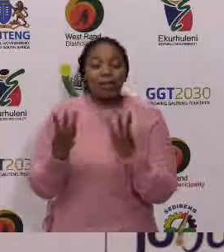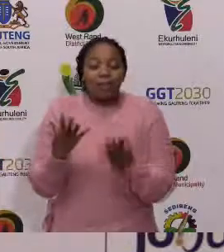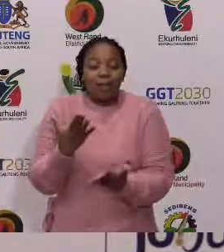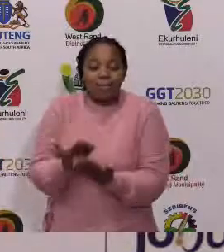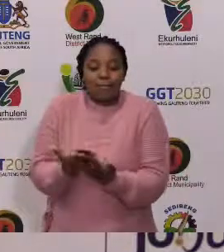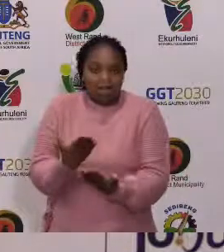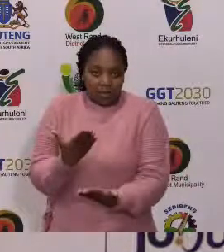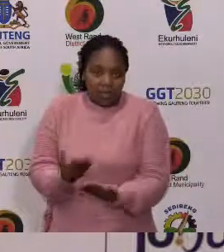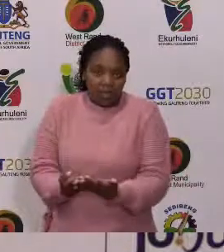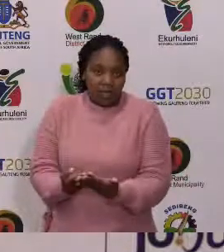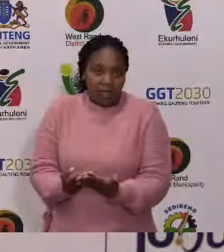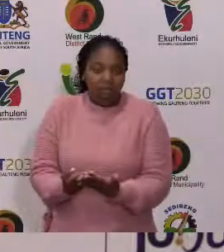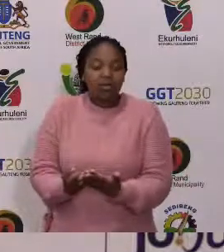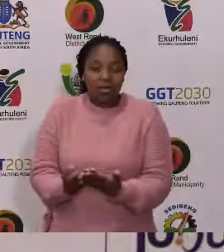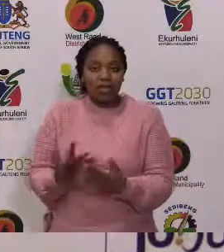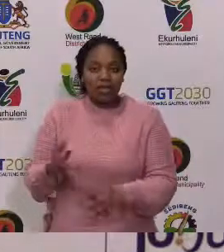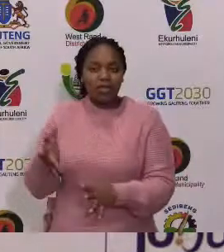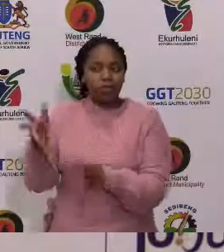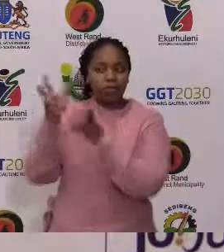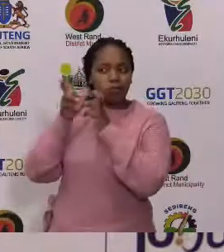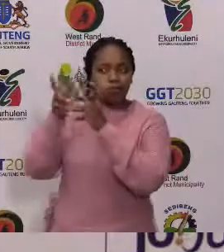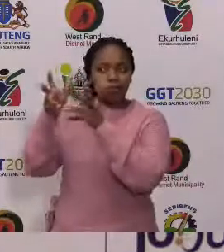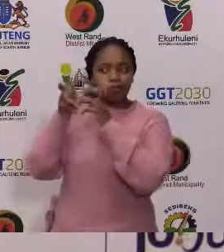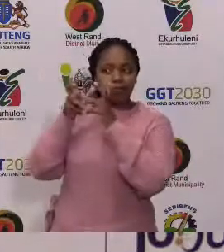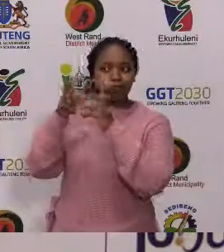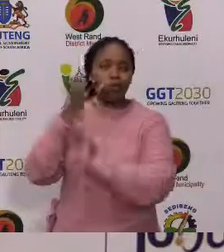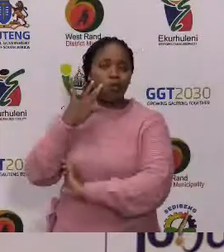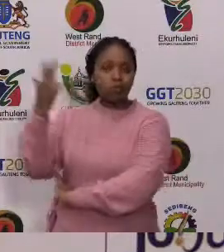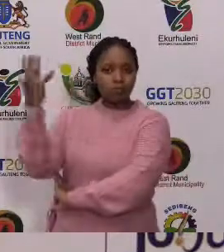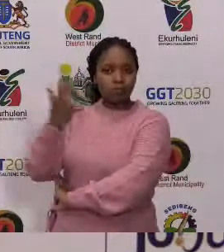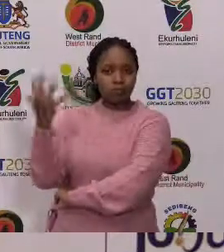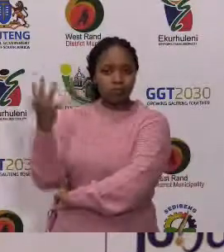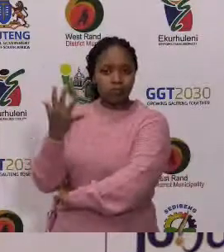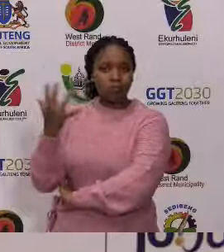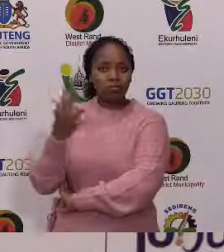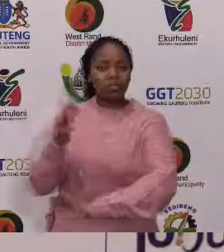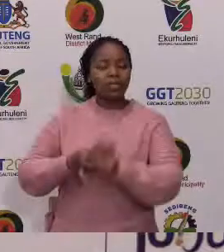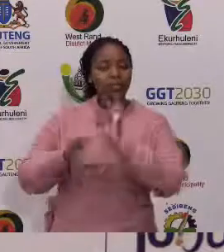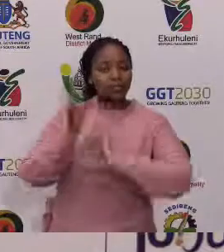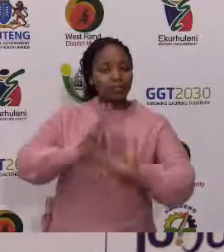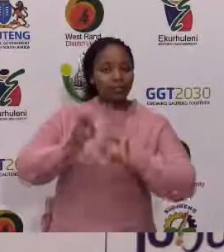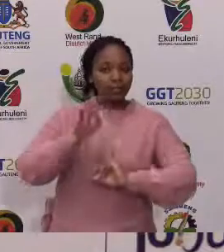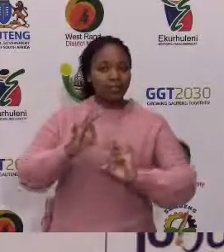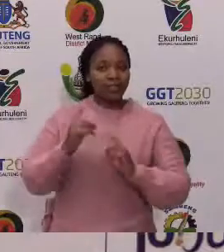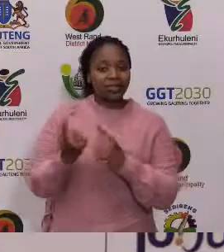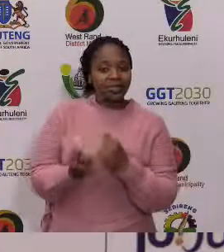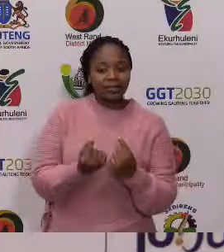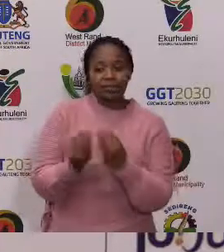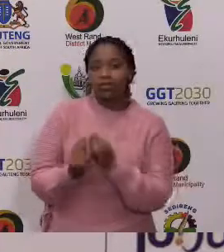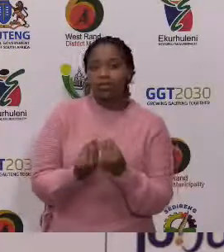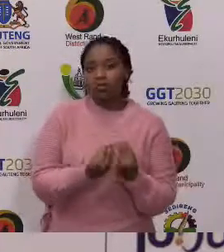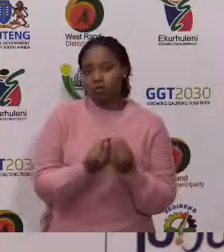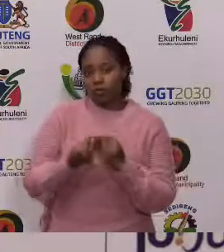and you heard the way Professor Madi was putting it and Dr. Mary Kaunga. So